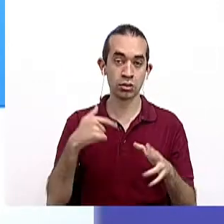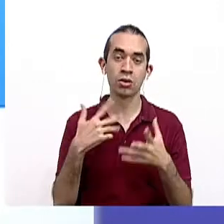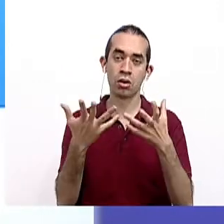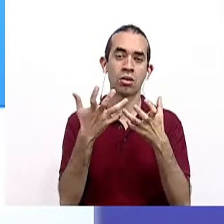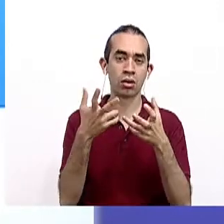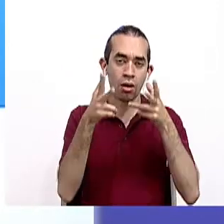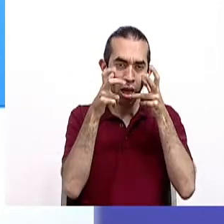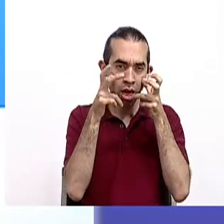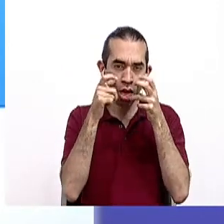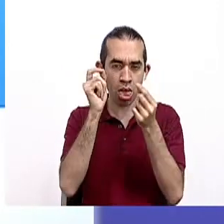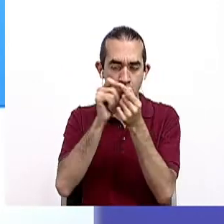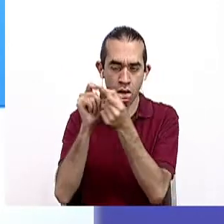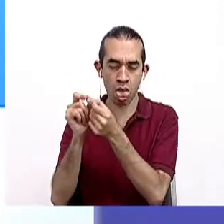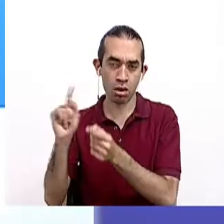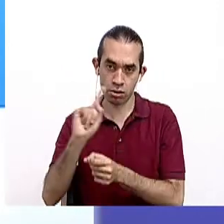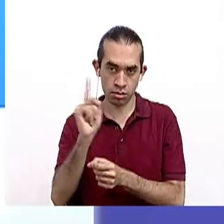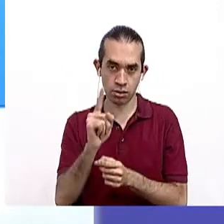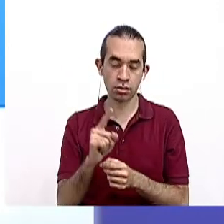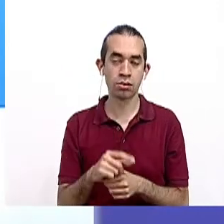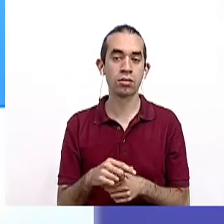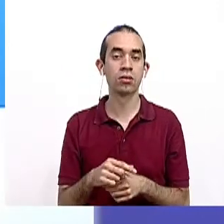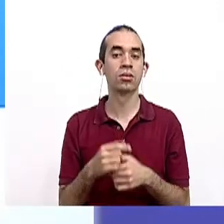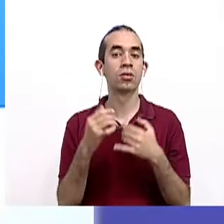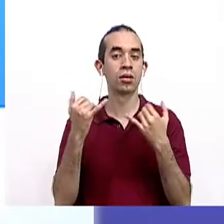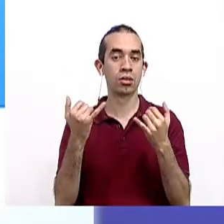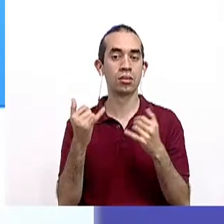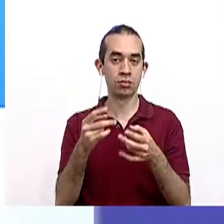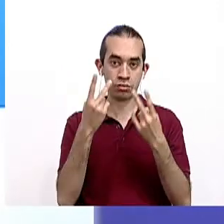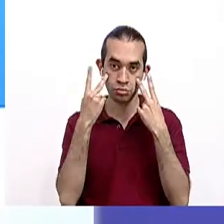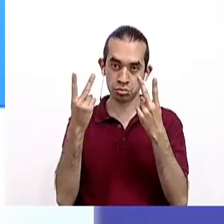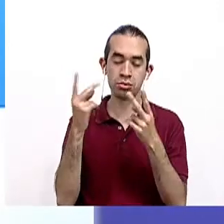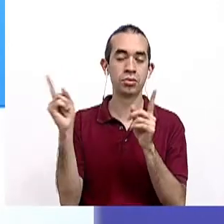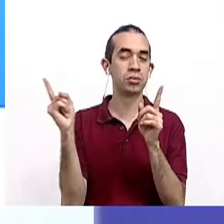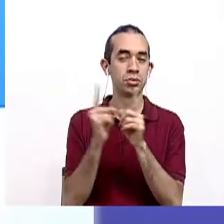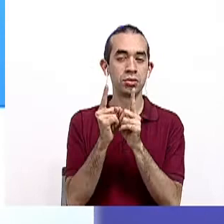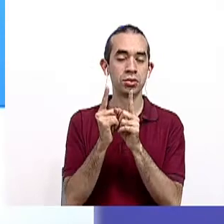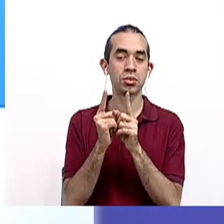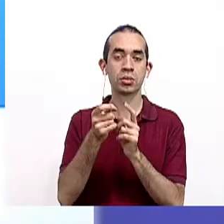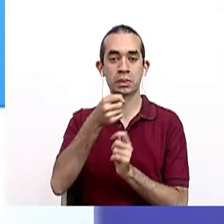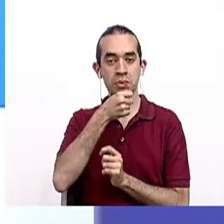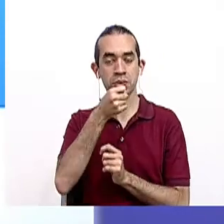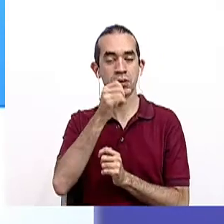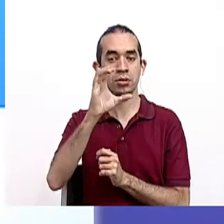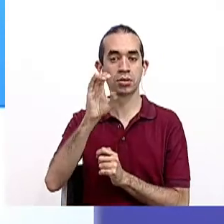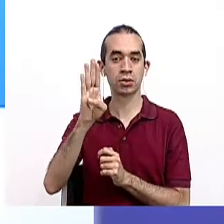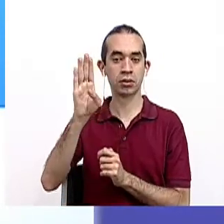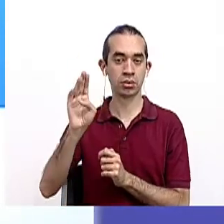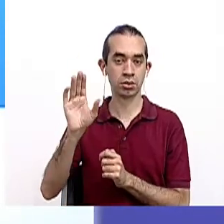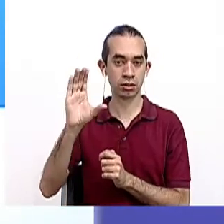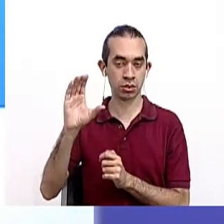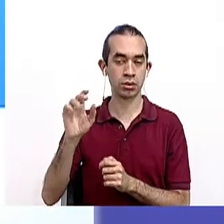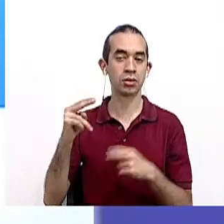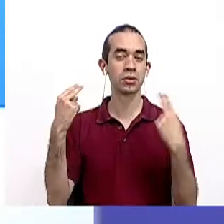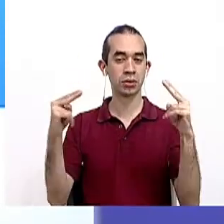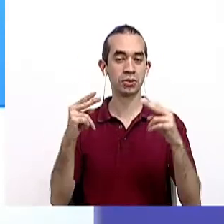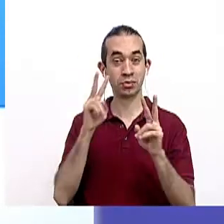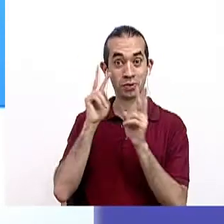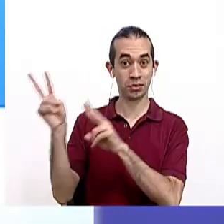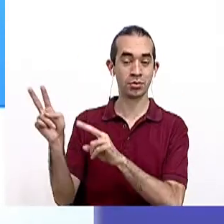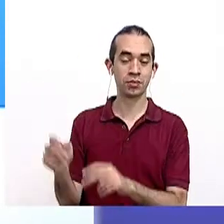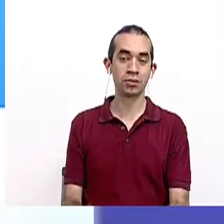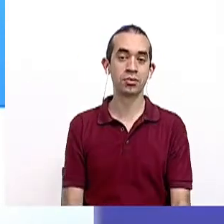to extract details at this point, okay? So we're going to watch this short report from CBC News. Let's see it.